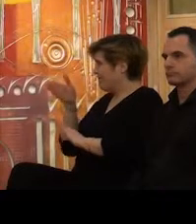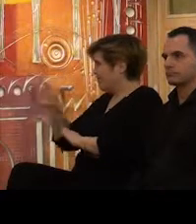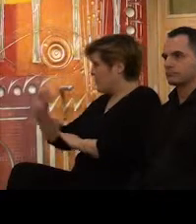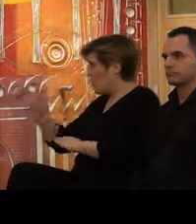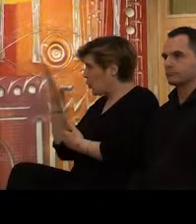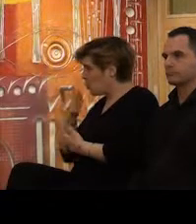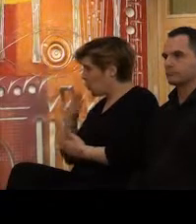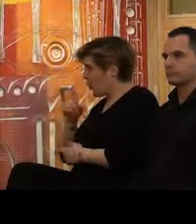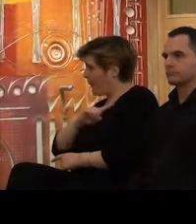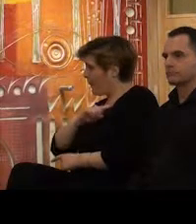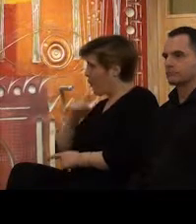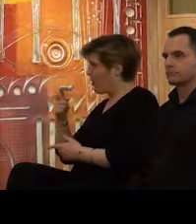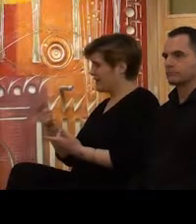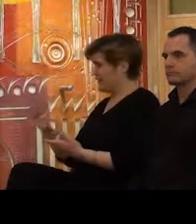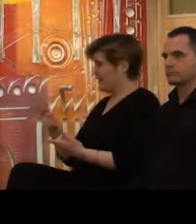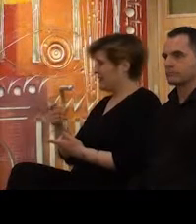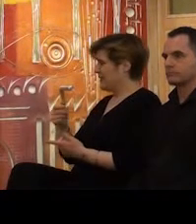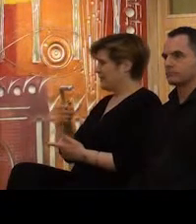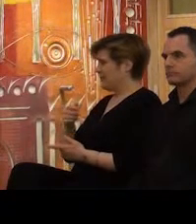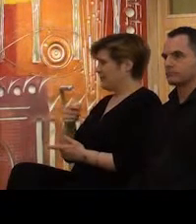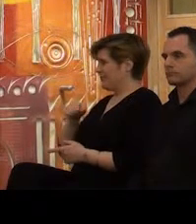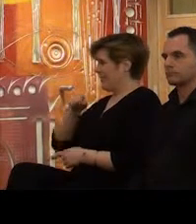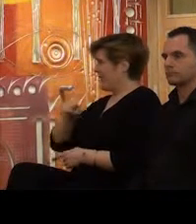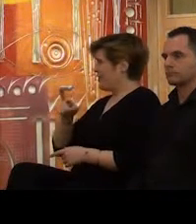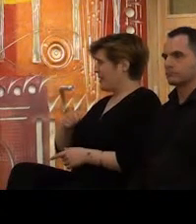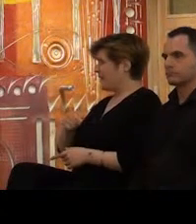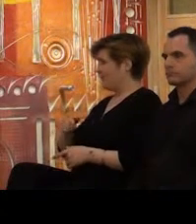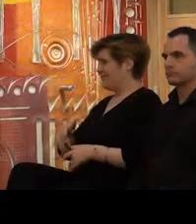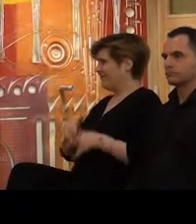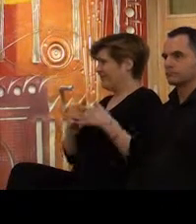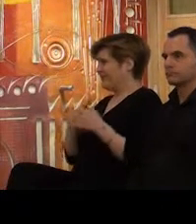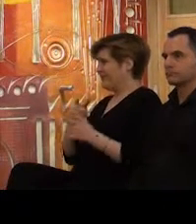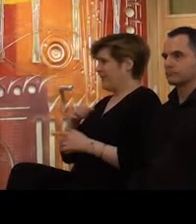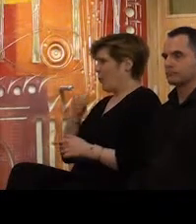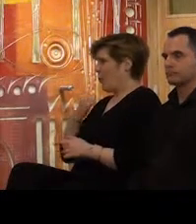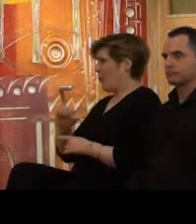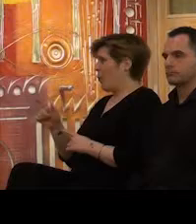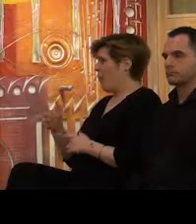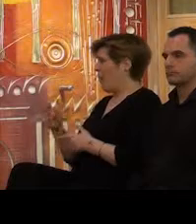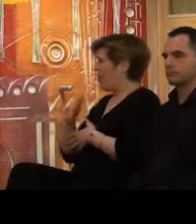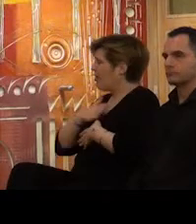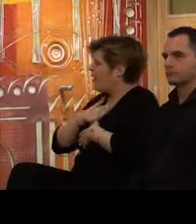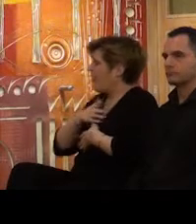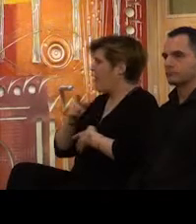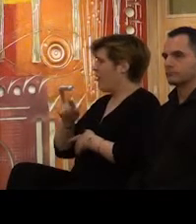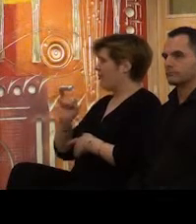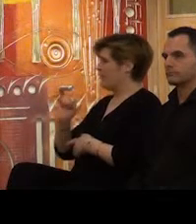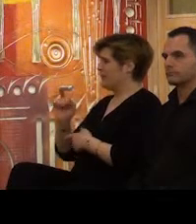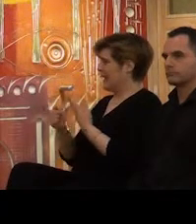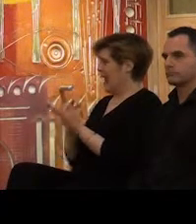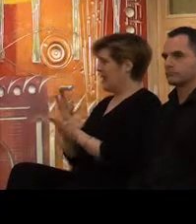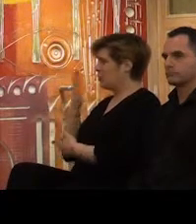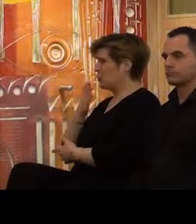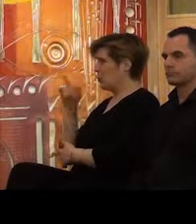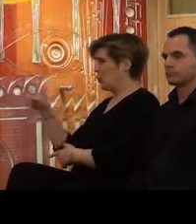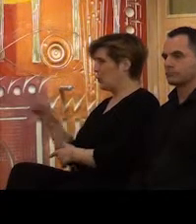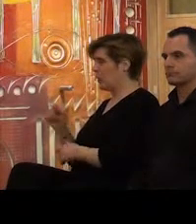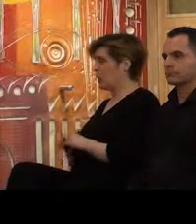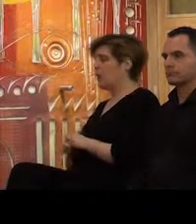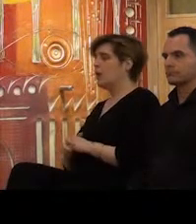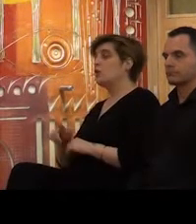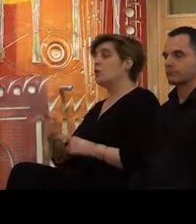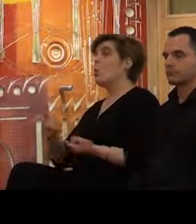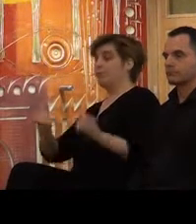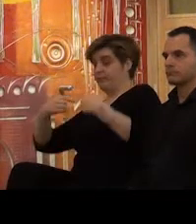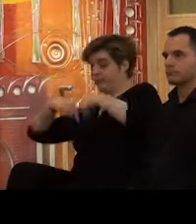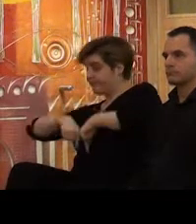because she's not going to be loved in the school where her brothers and sisters are. So she came to our school, she started at our school, but when